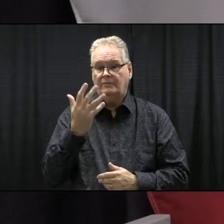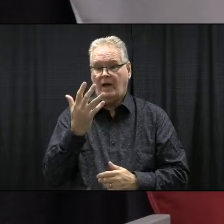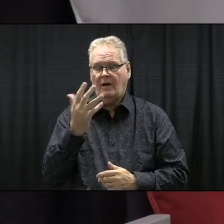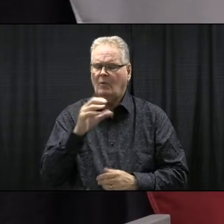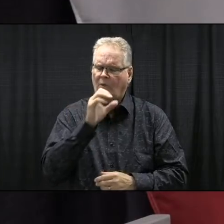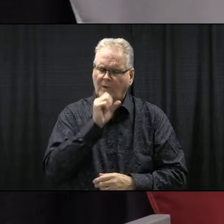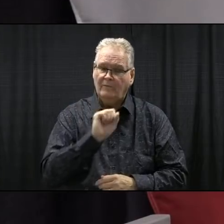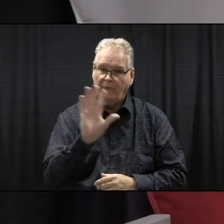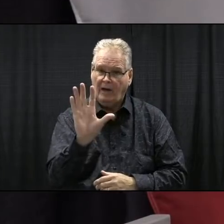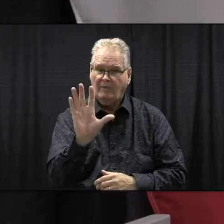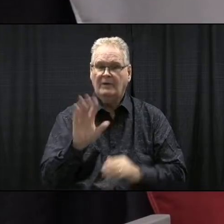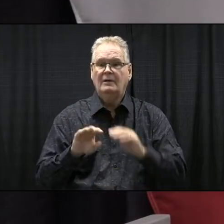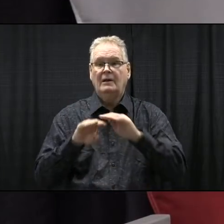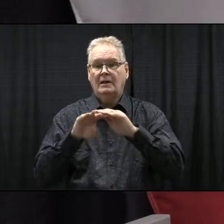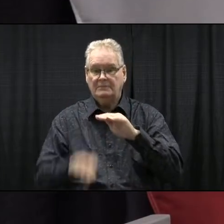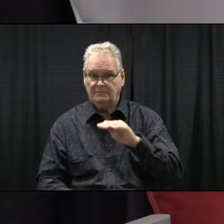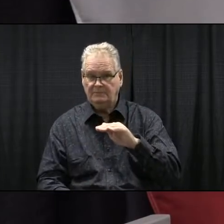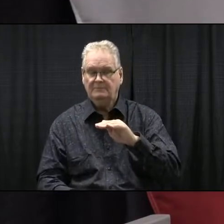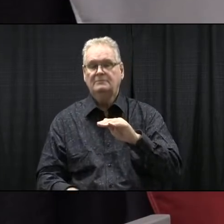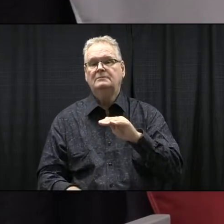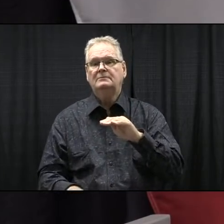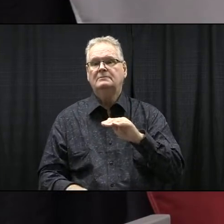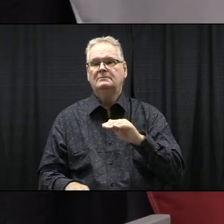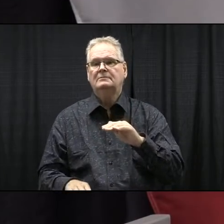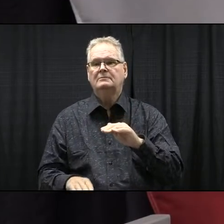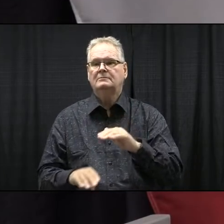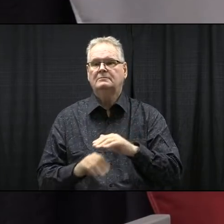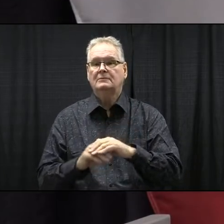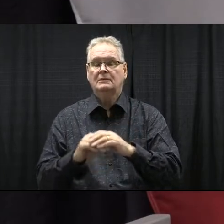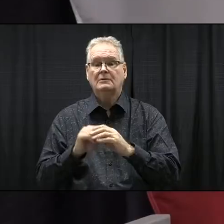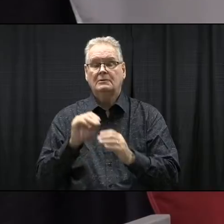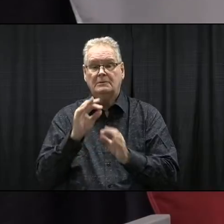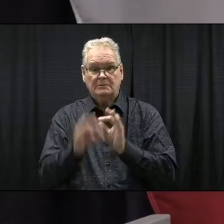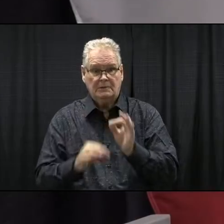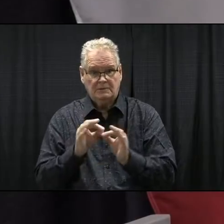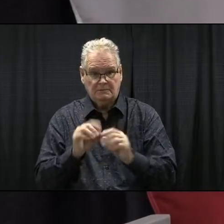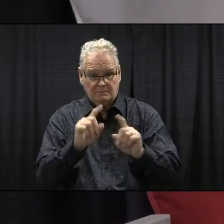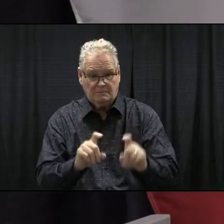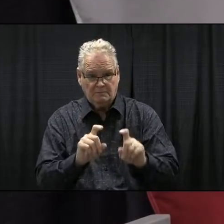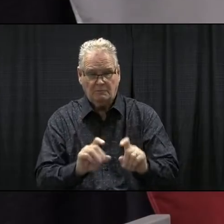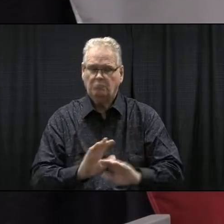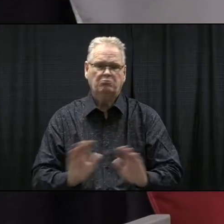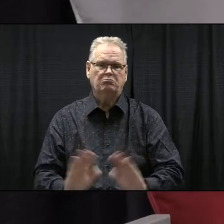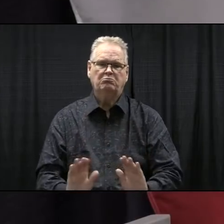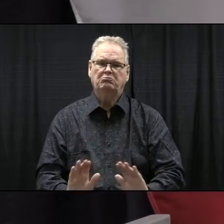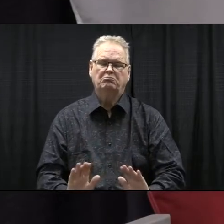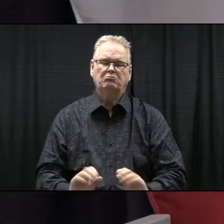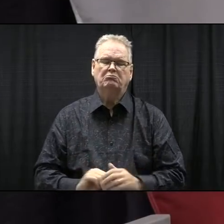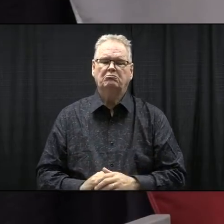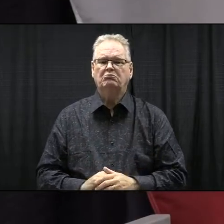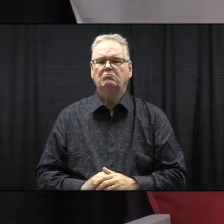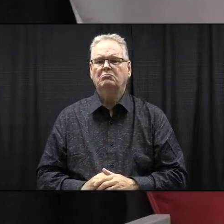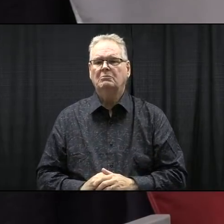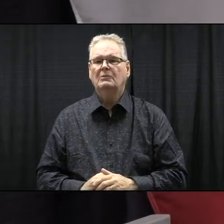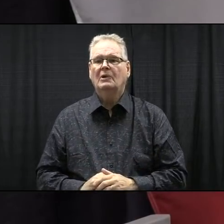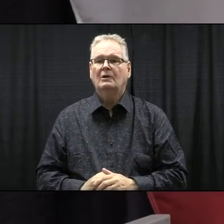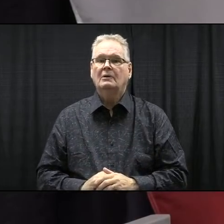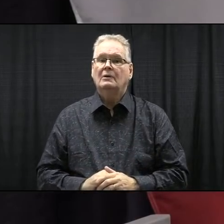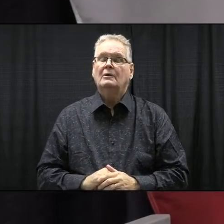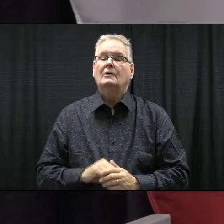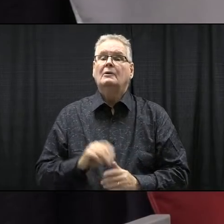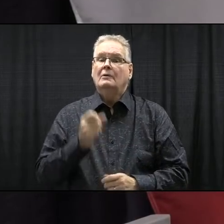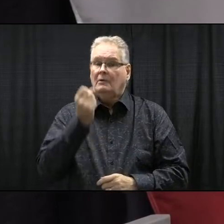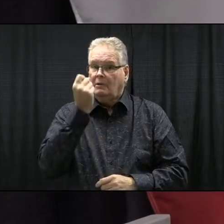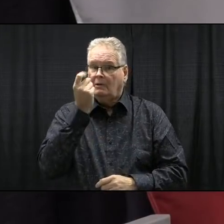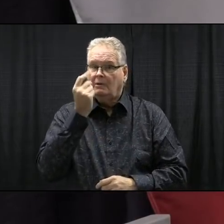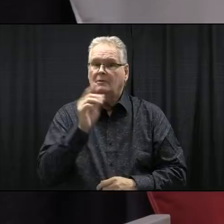but are still required to abide by these limitations after the parents receive a negative test. I know this is a lot of information for parents to navigate,